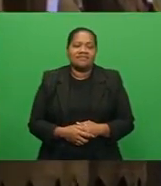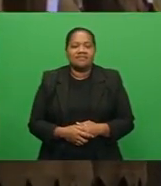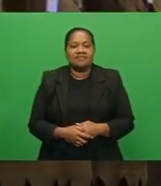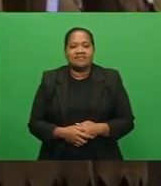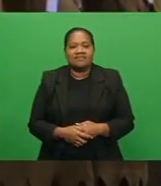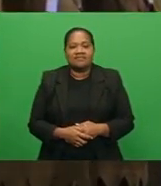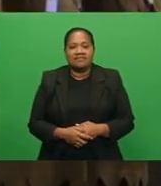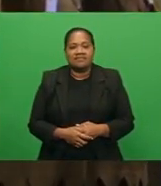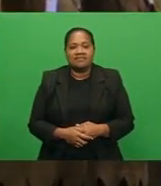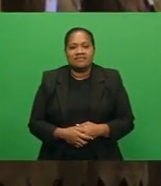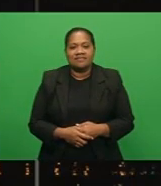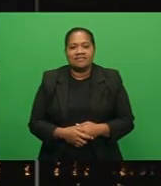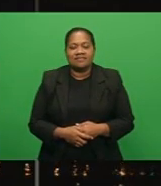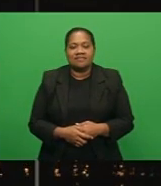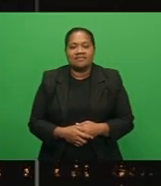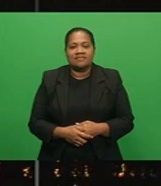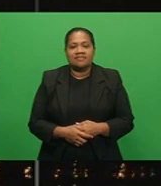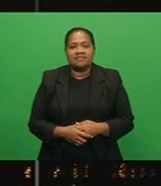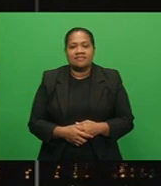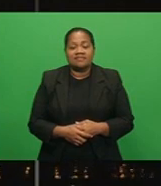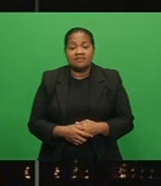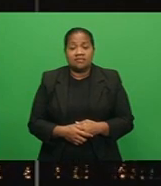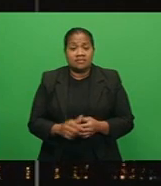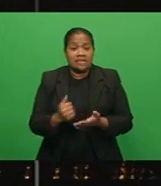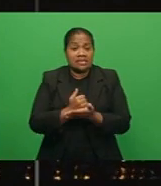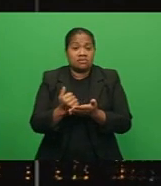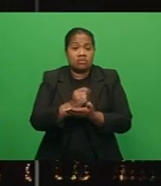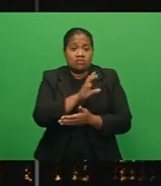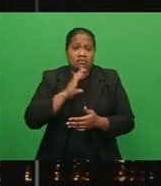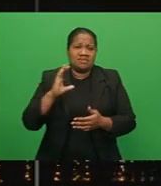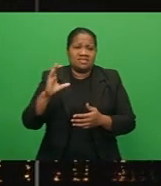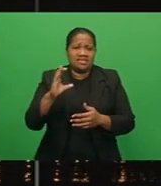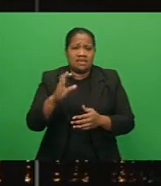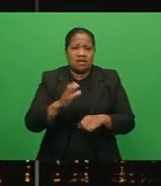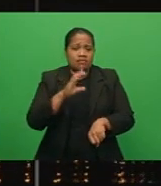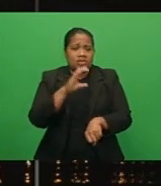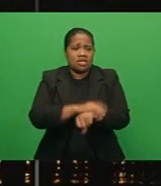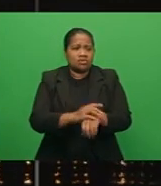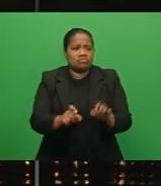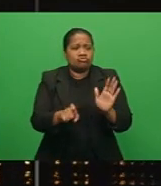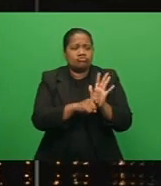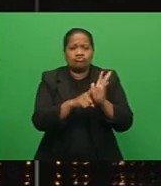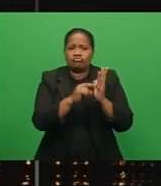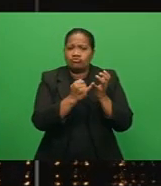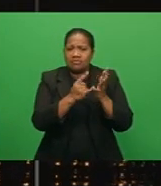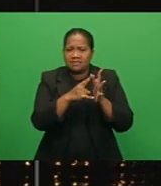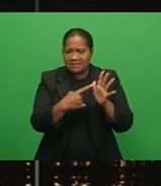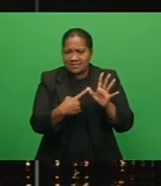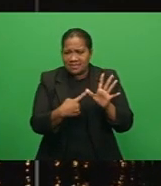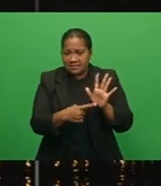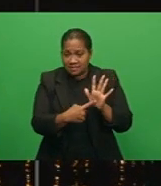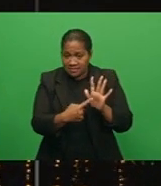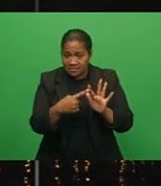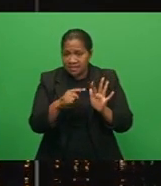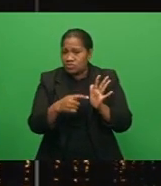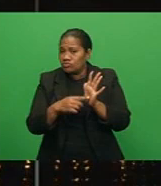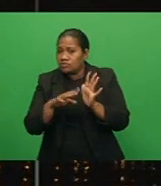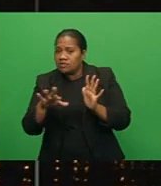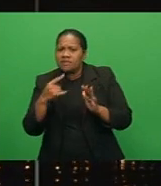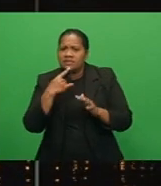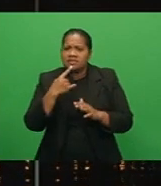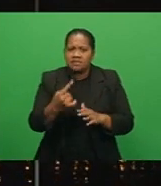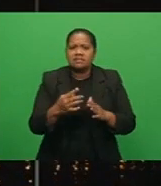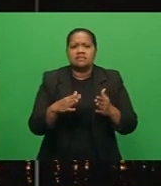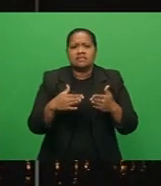Wangarandobu, FBC News. Acting Commissioner of Police Rusiate Tundravu says the force is struggling to ensure that officers don't